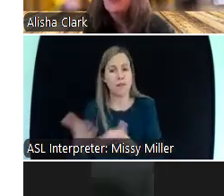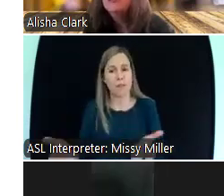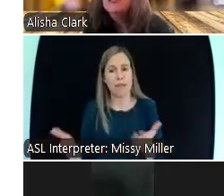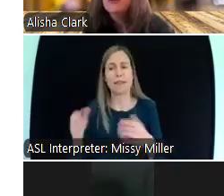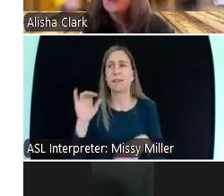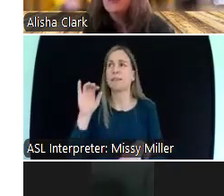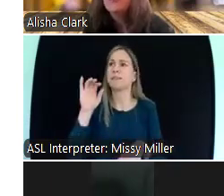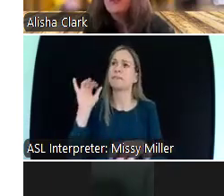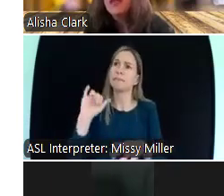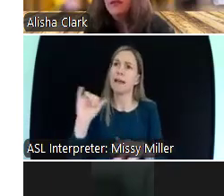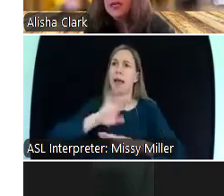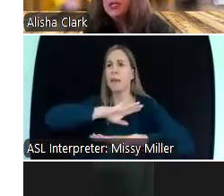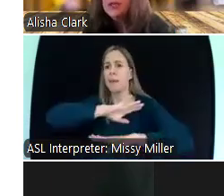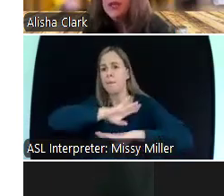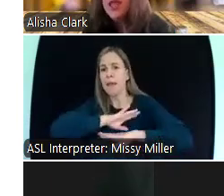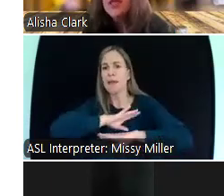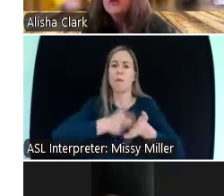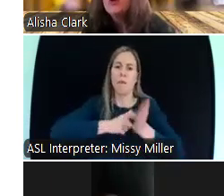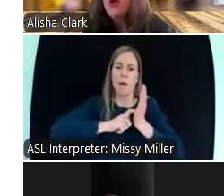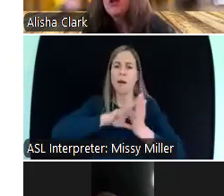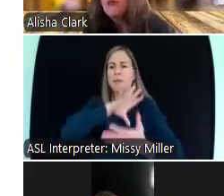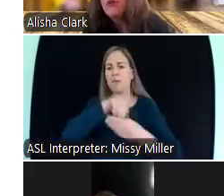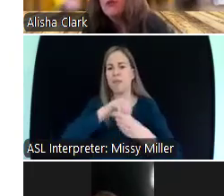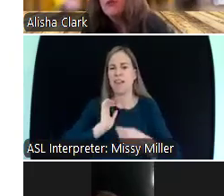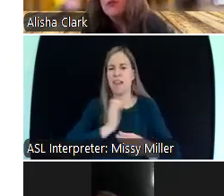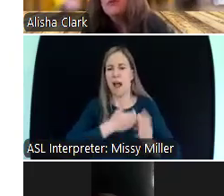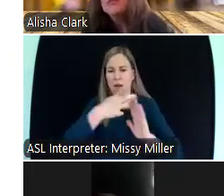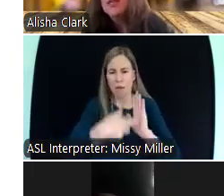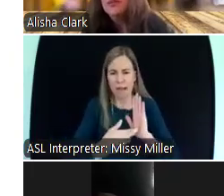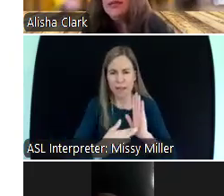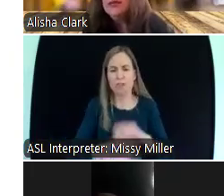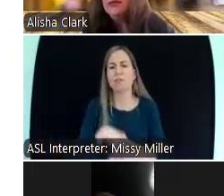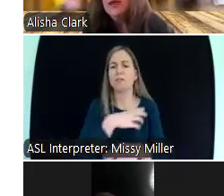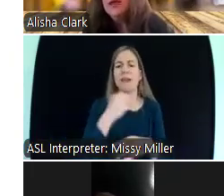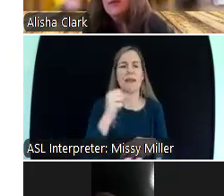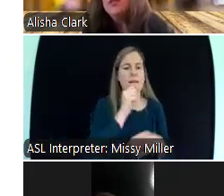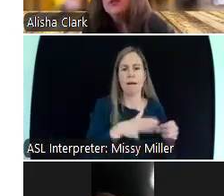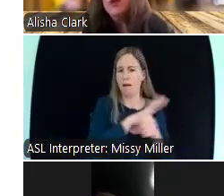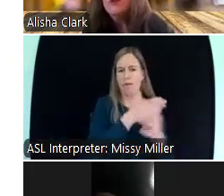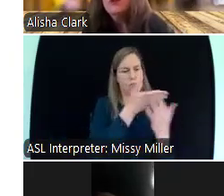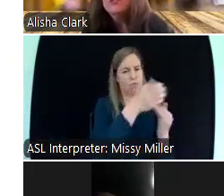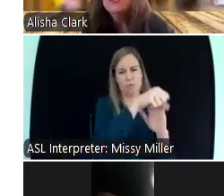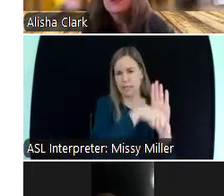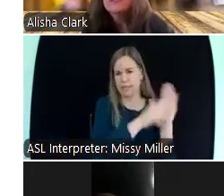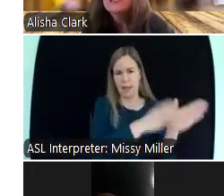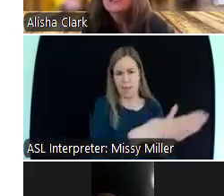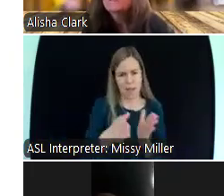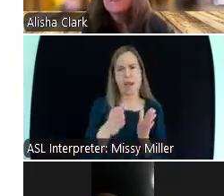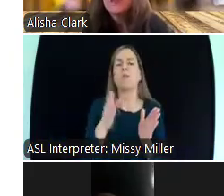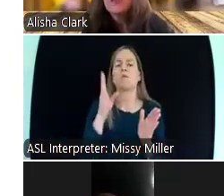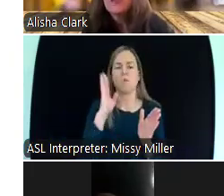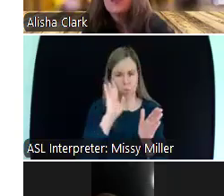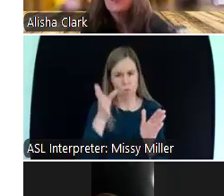the criteria within the regulation and are not covered through state plan, we do cover goods and